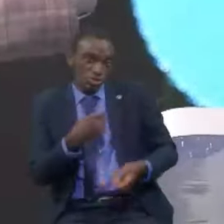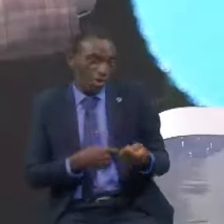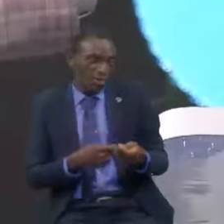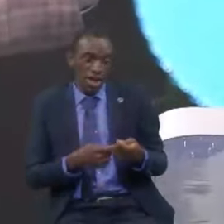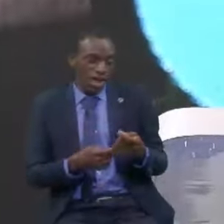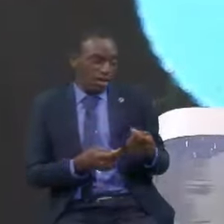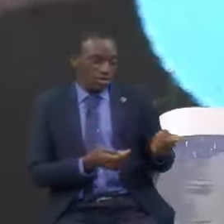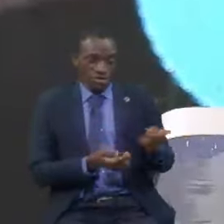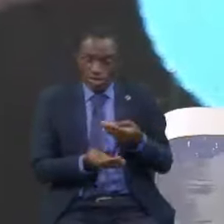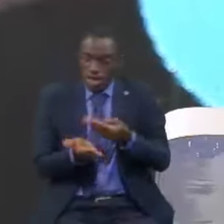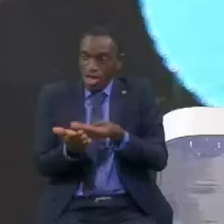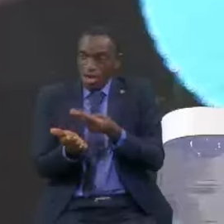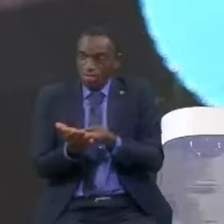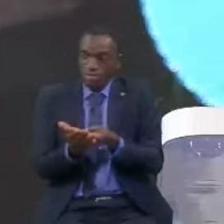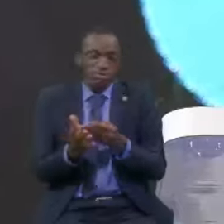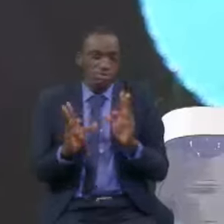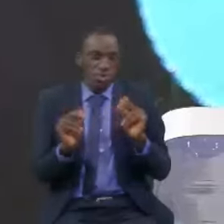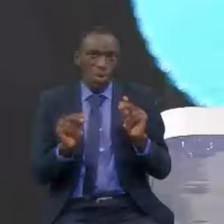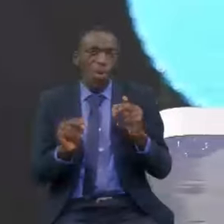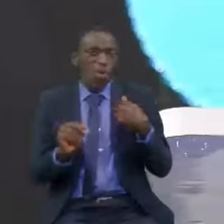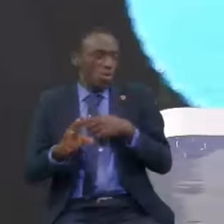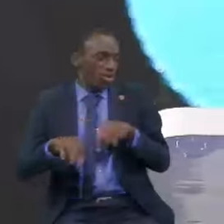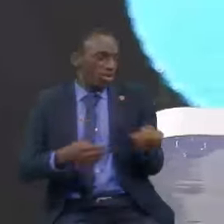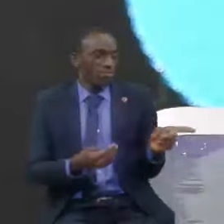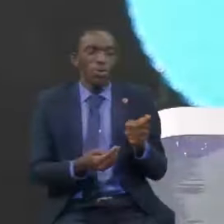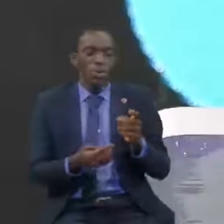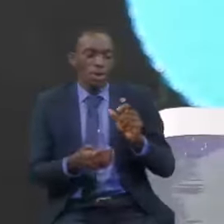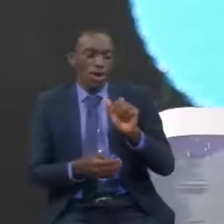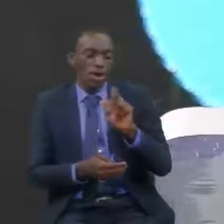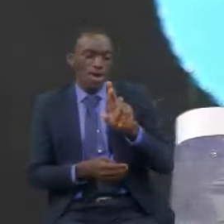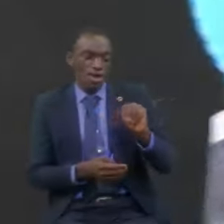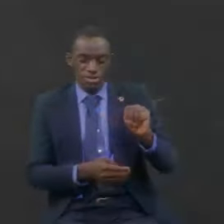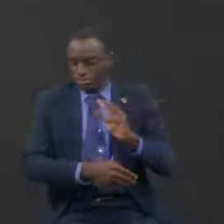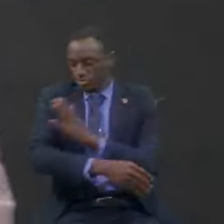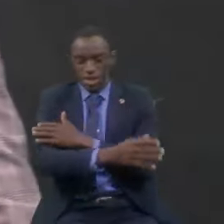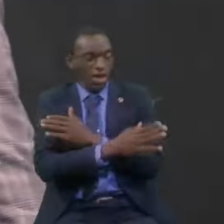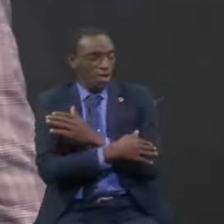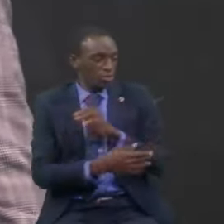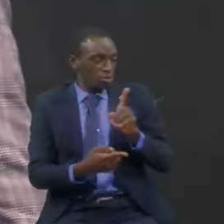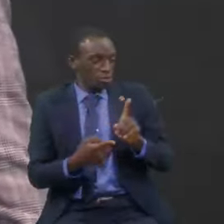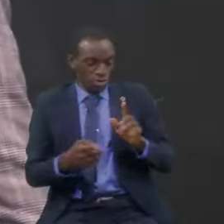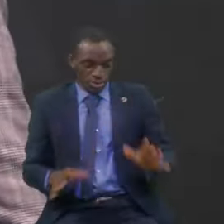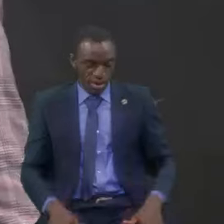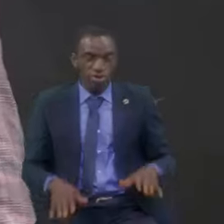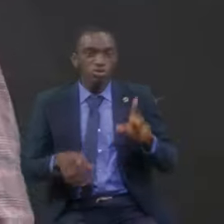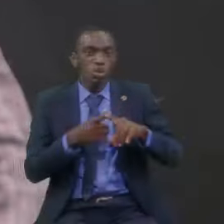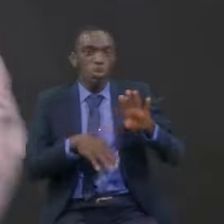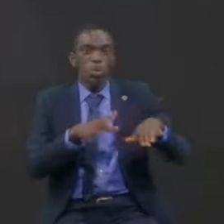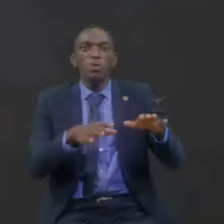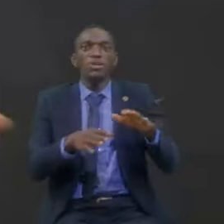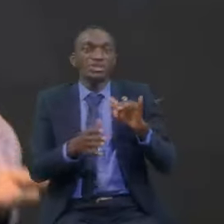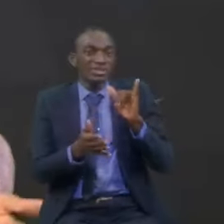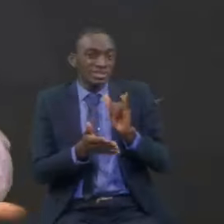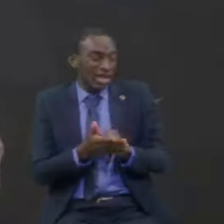arms, hands to work. That one will not be spent